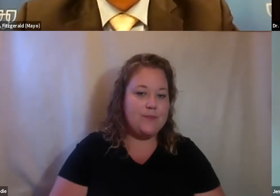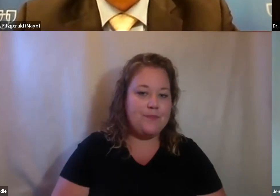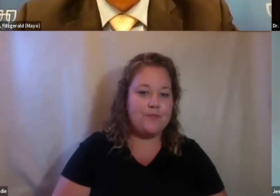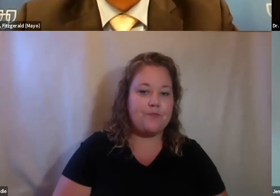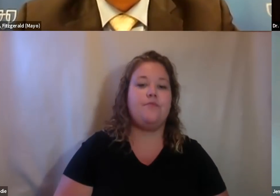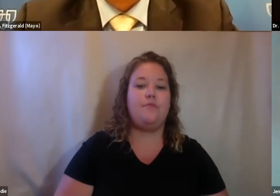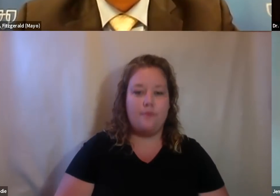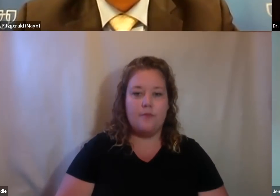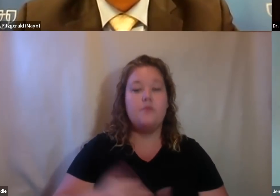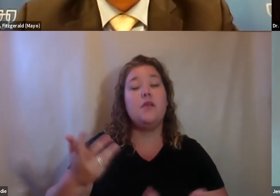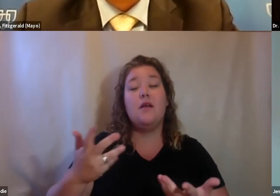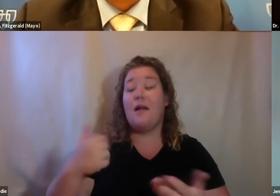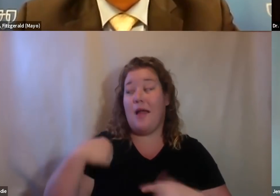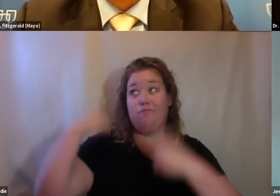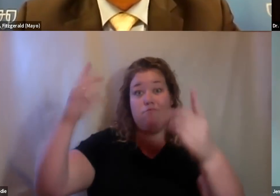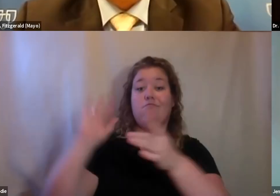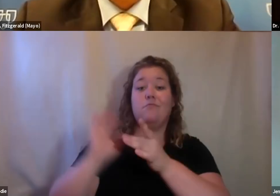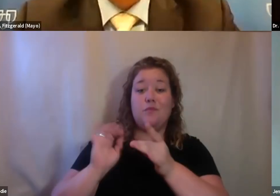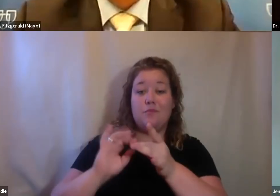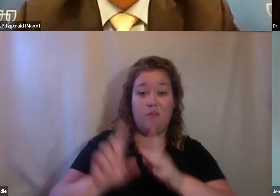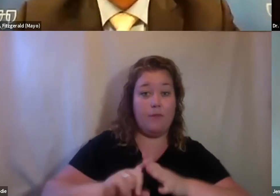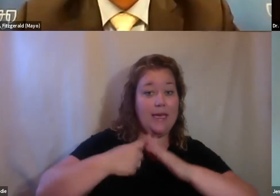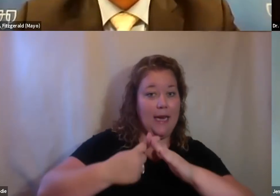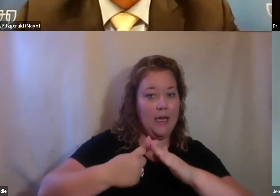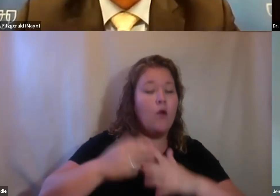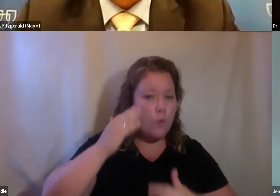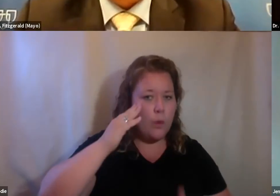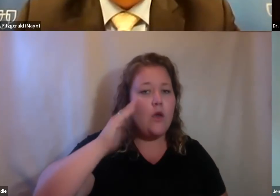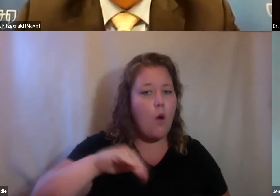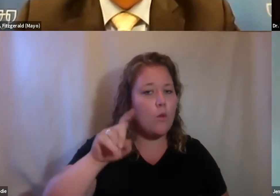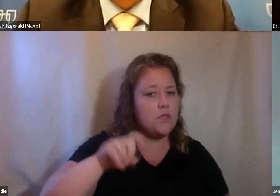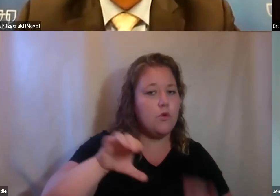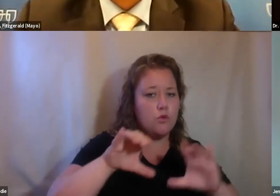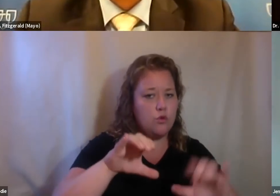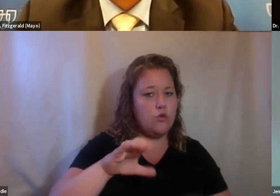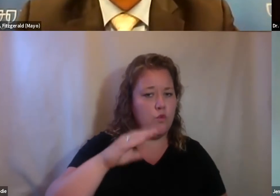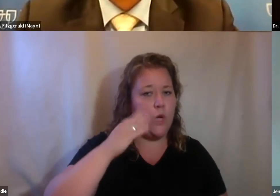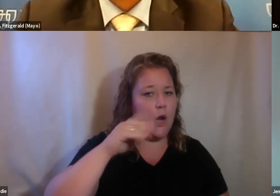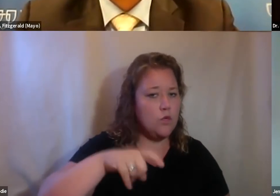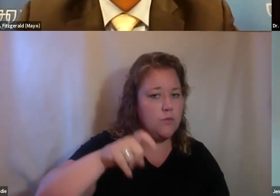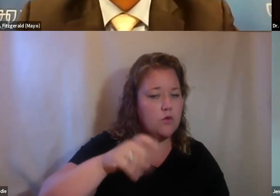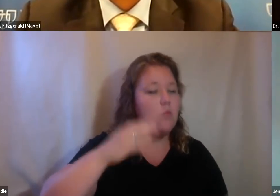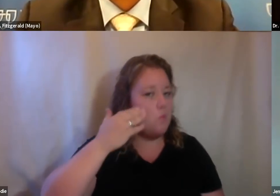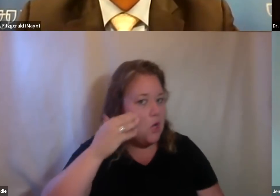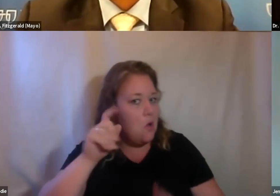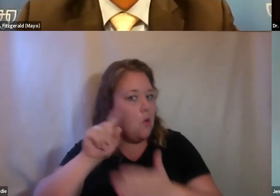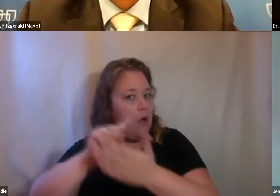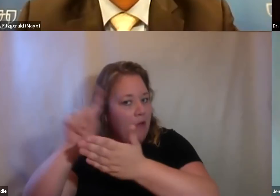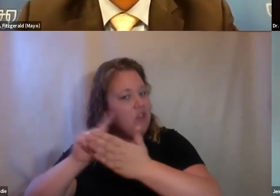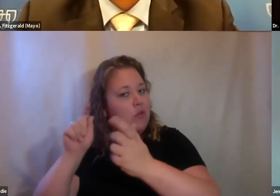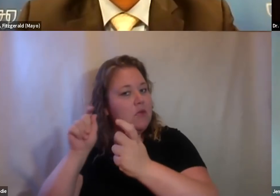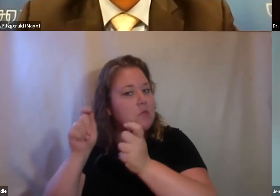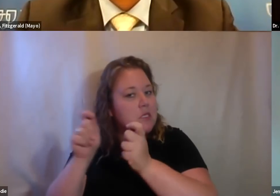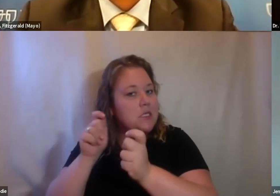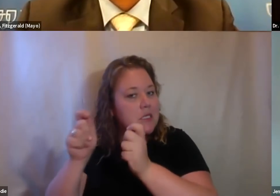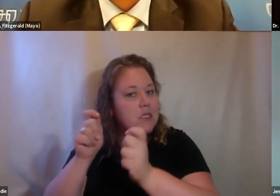of all of this that we know what to do. And while that may change week to week slightly in terms of how many